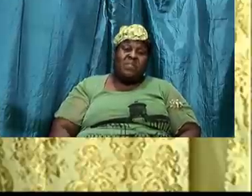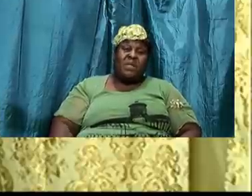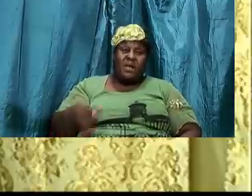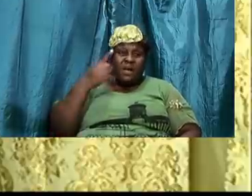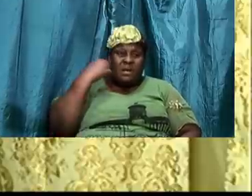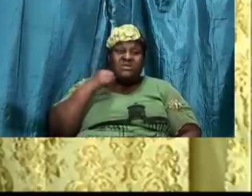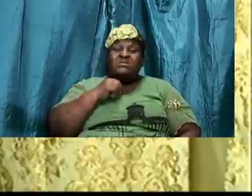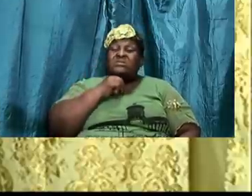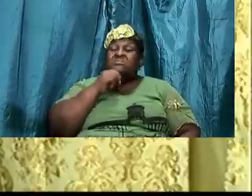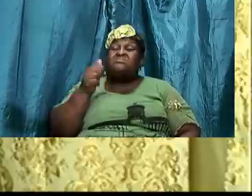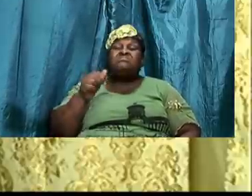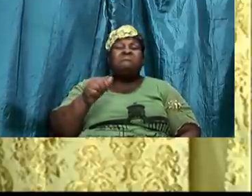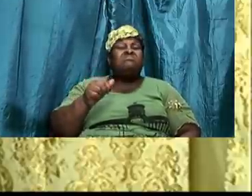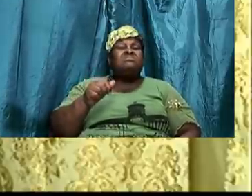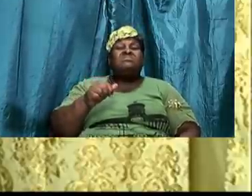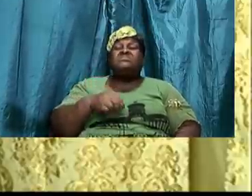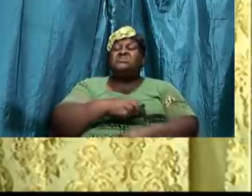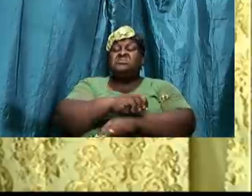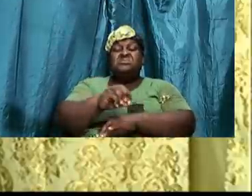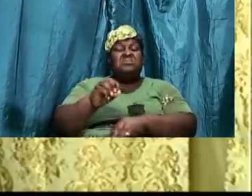Because it's not a normal adversary.